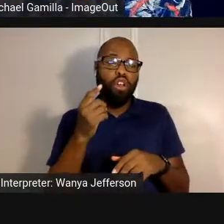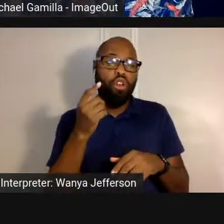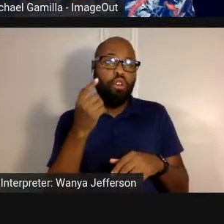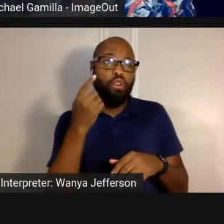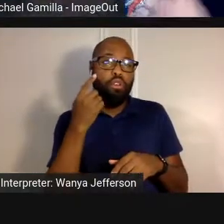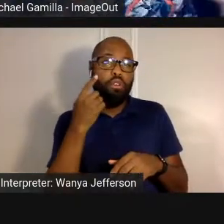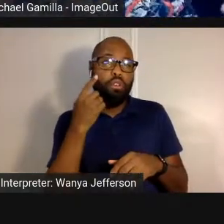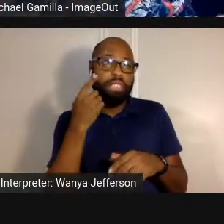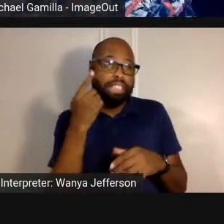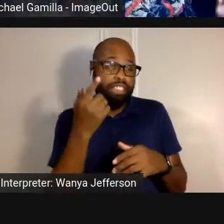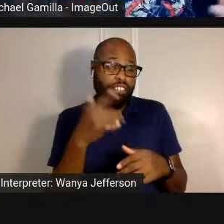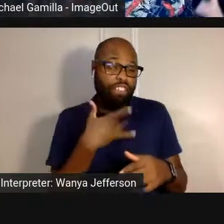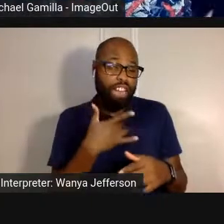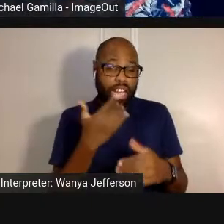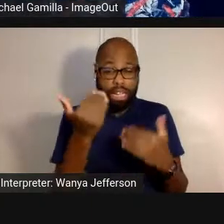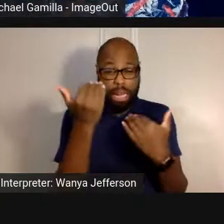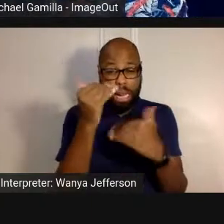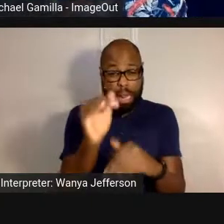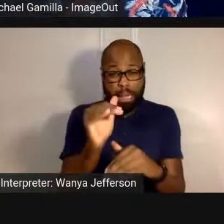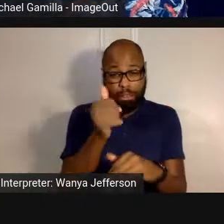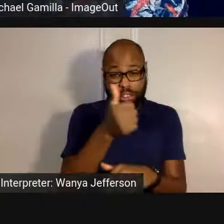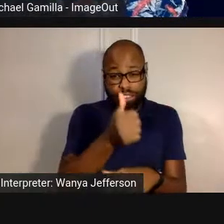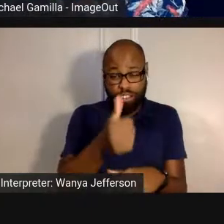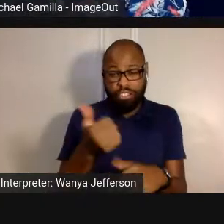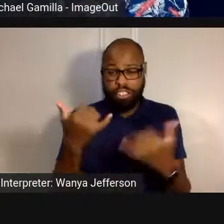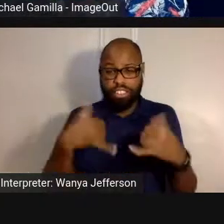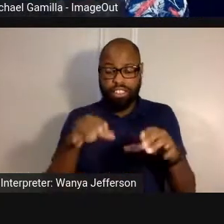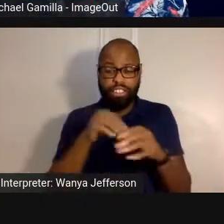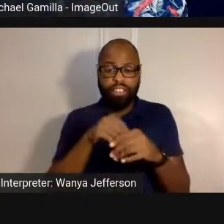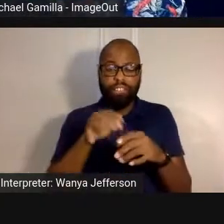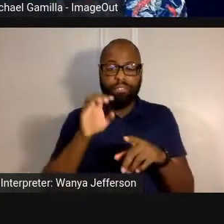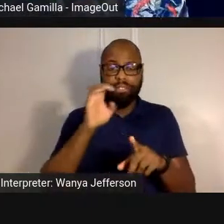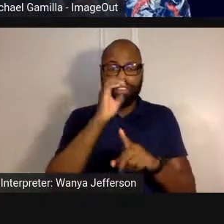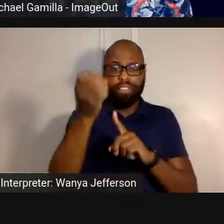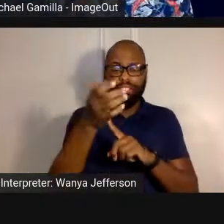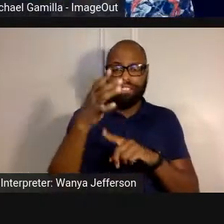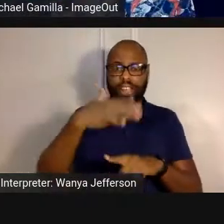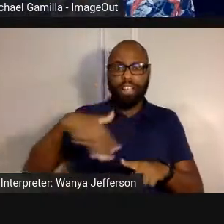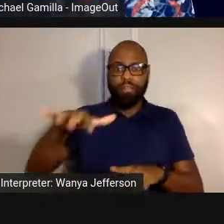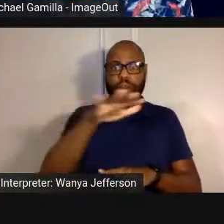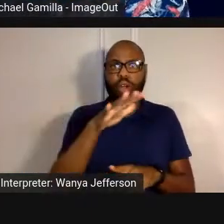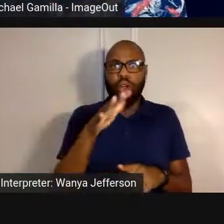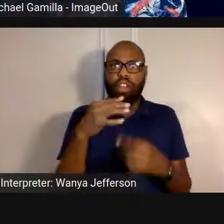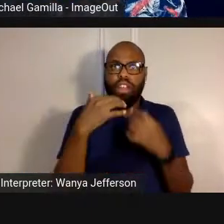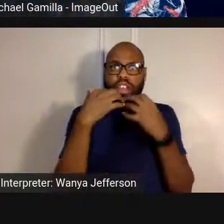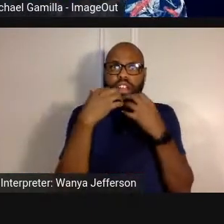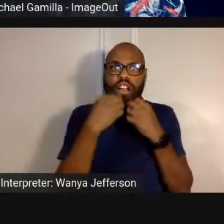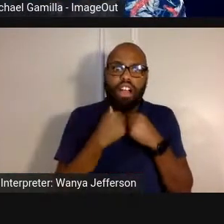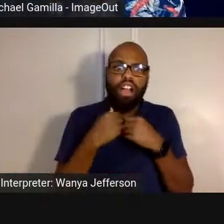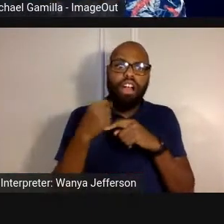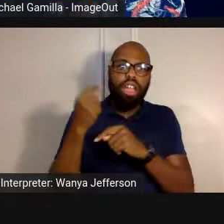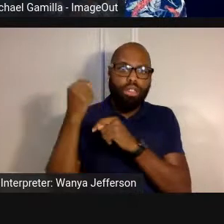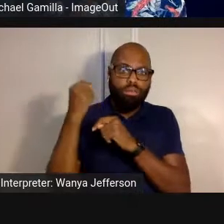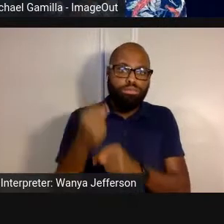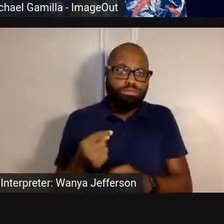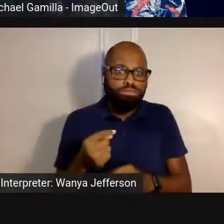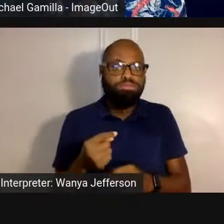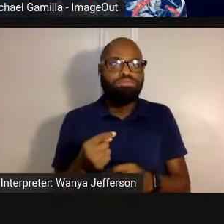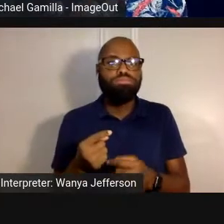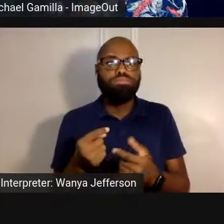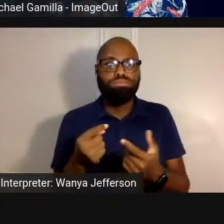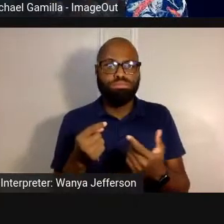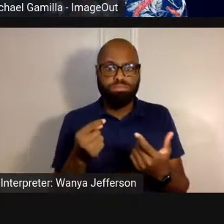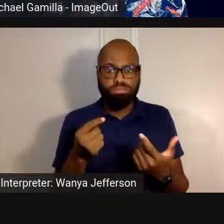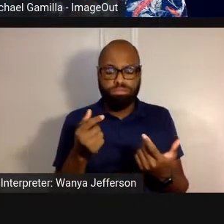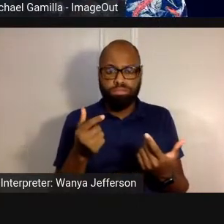you know, you're still in an environment that values machismo a lot. And was there